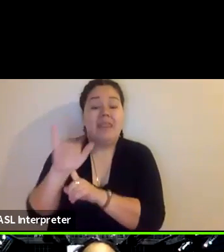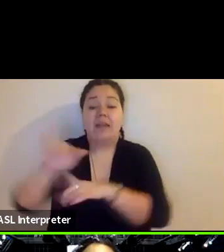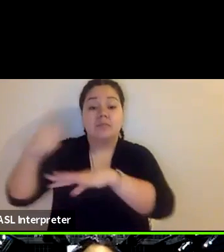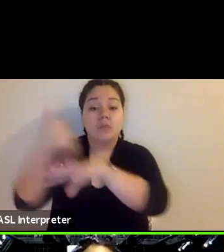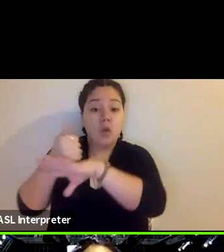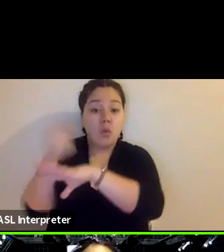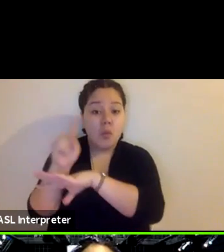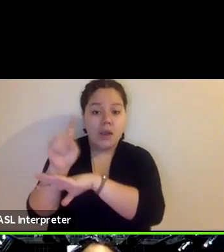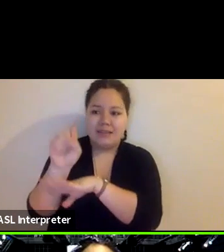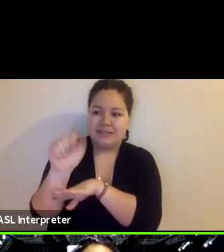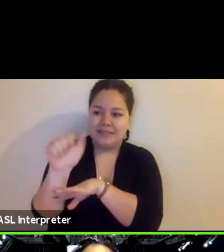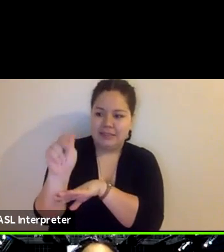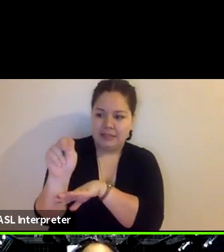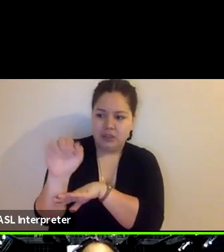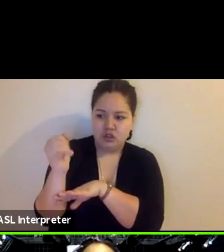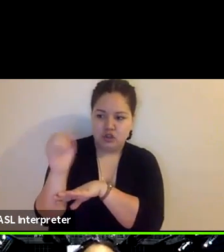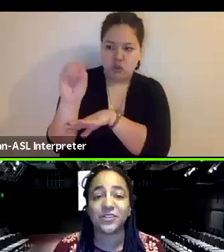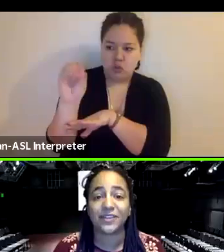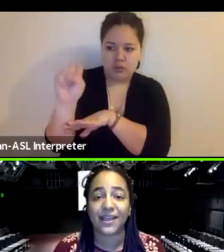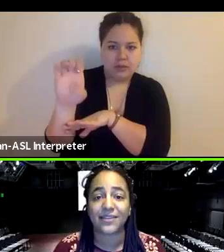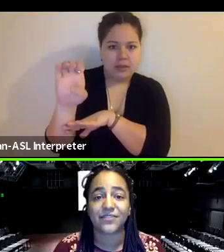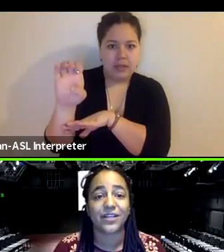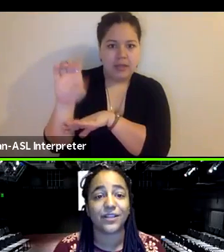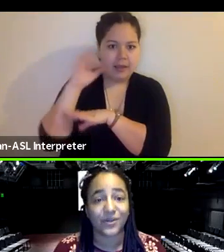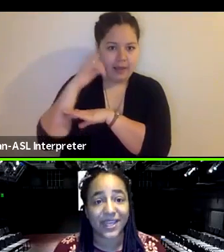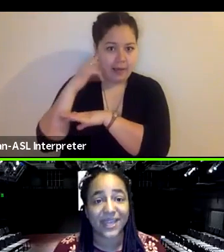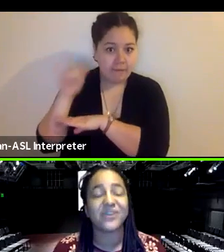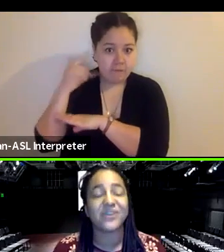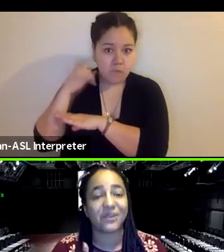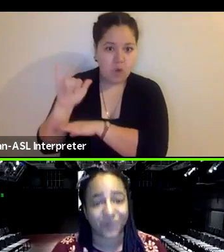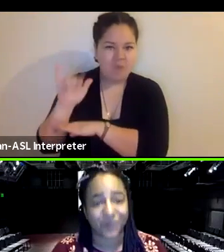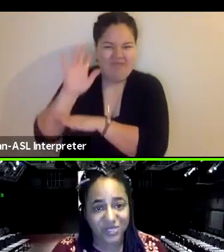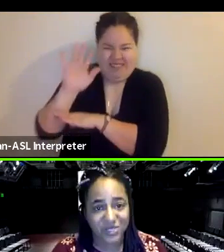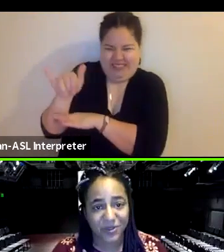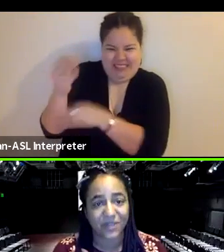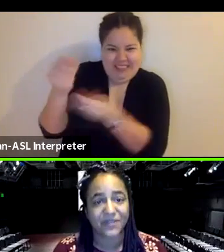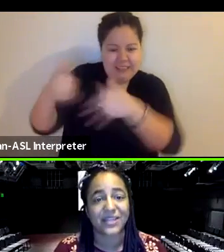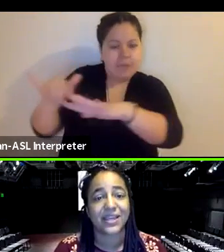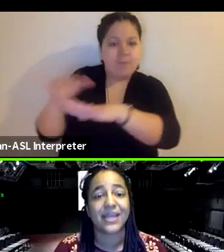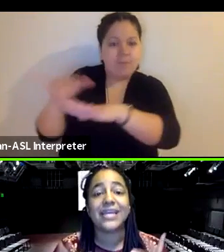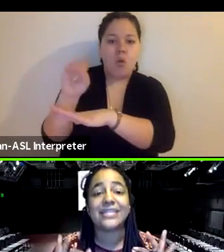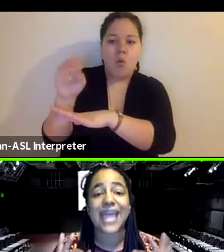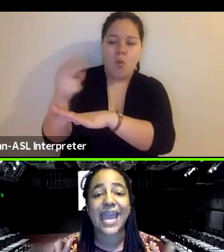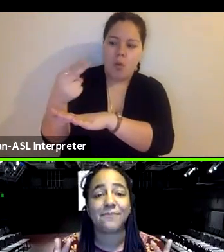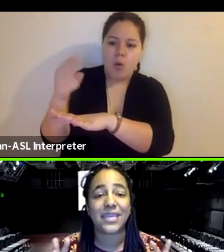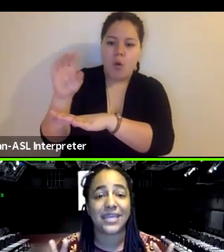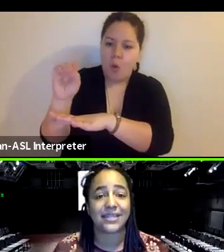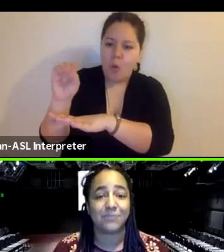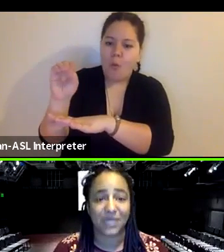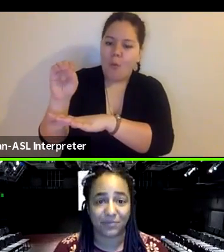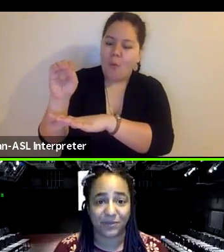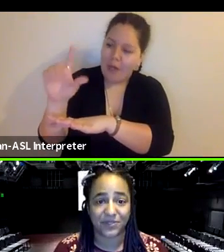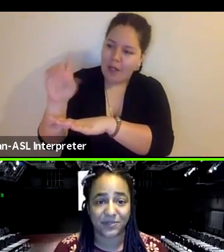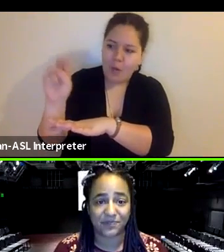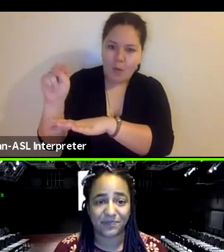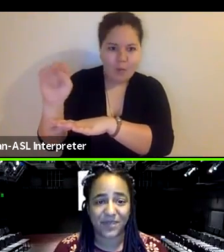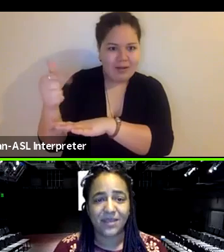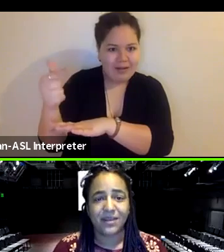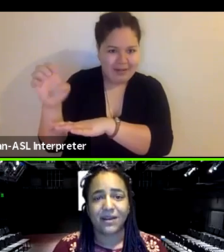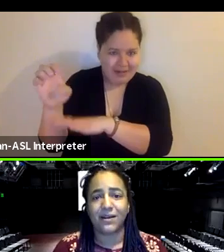San Jose, California, which are the traditional lands of the Ohlone, who I've already spoken of, and the Tamian